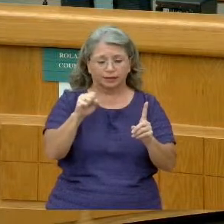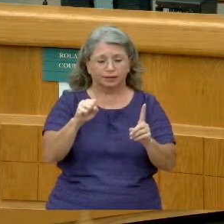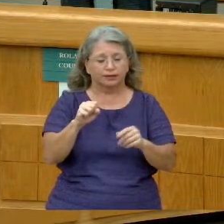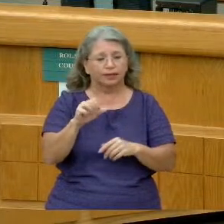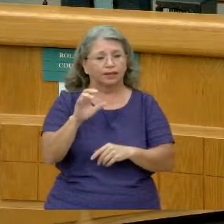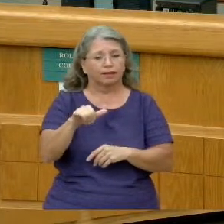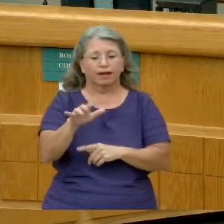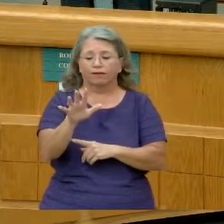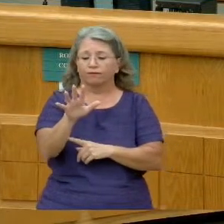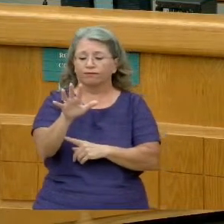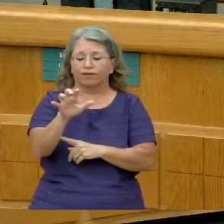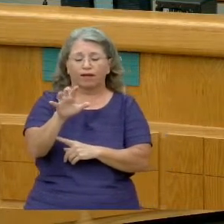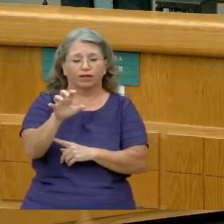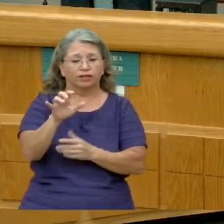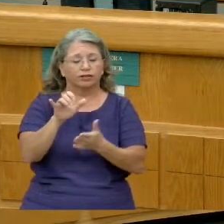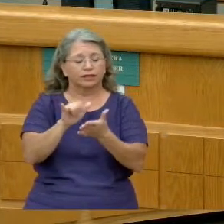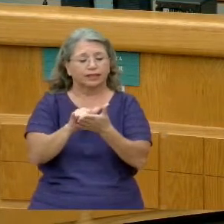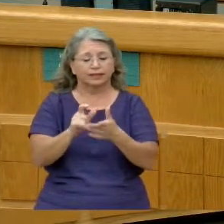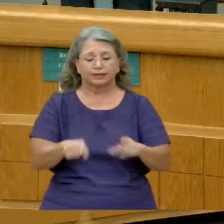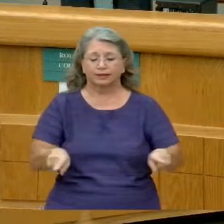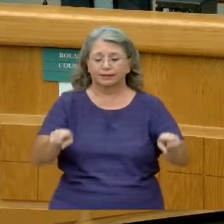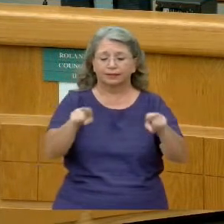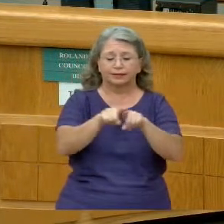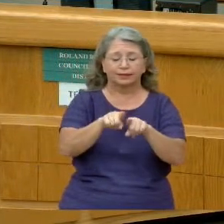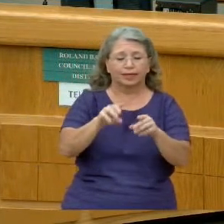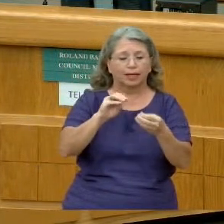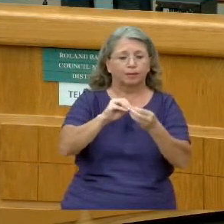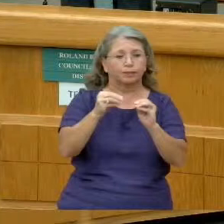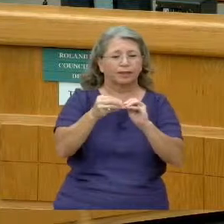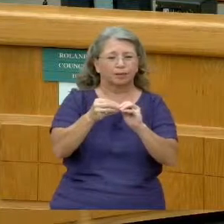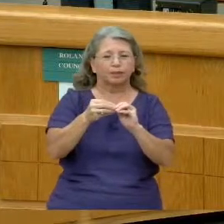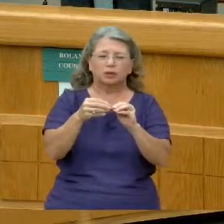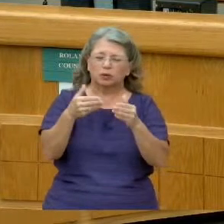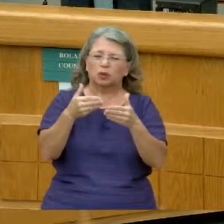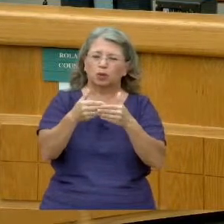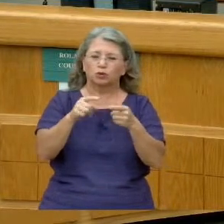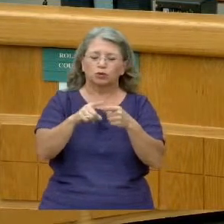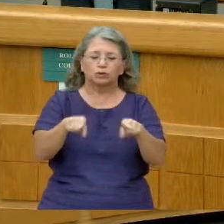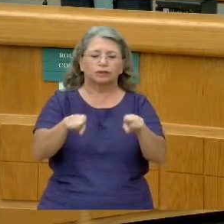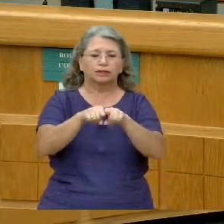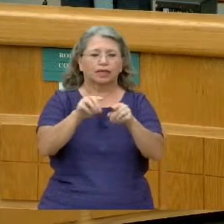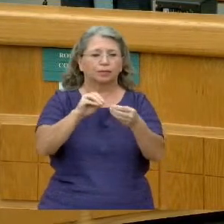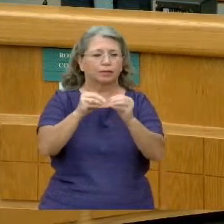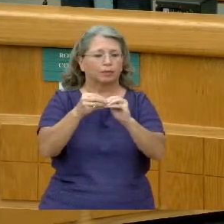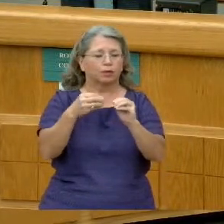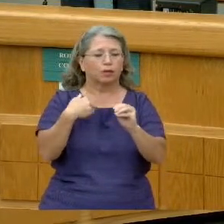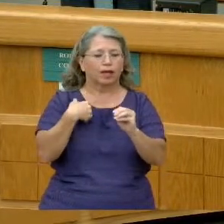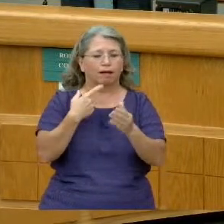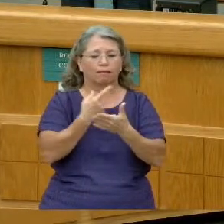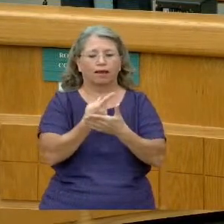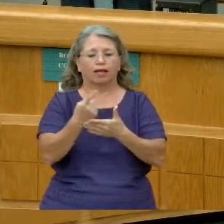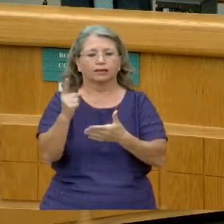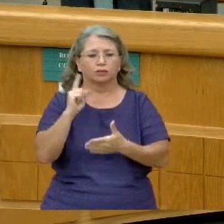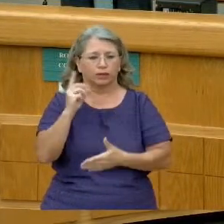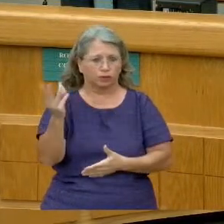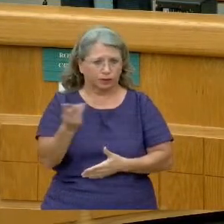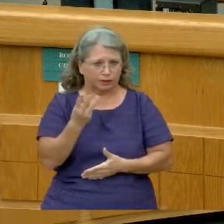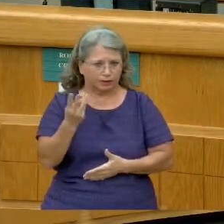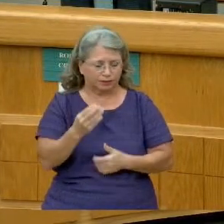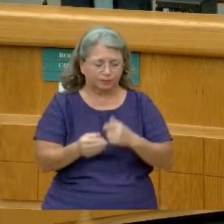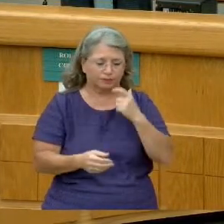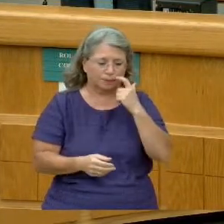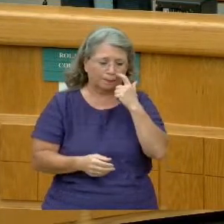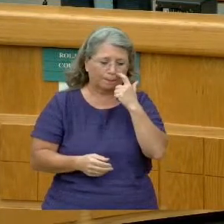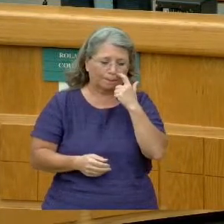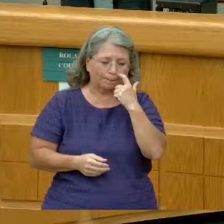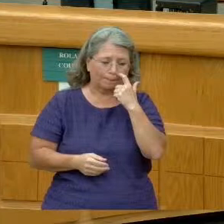is the same number we had, pretty close to the same number we had a week ago Wednesday. So